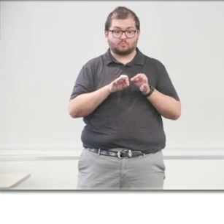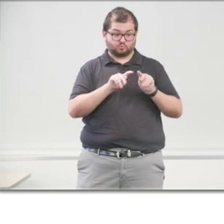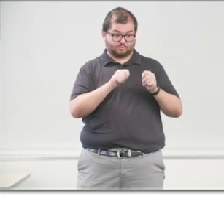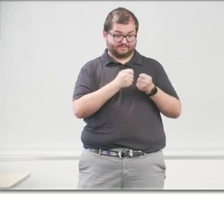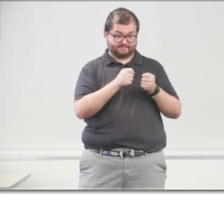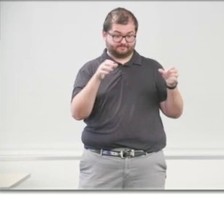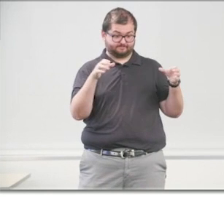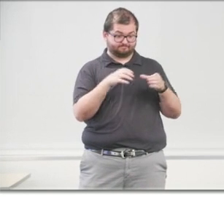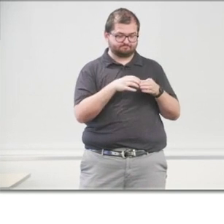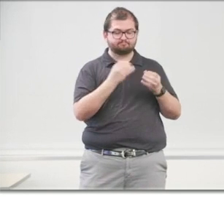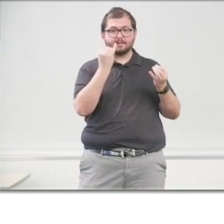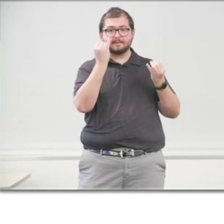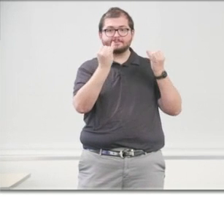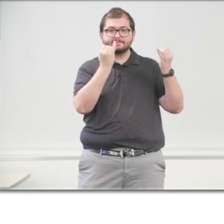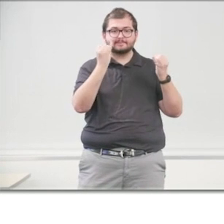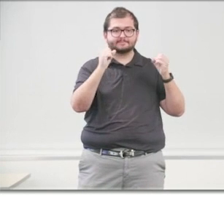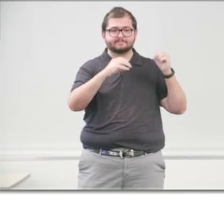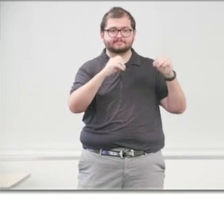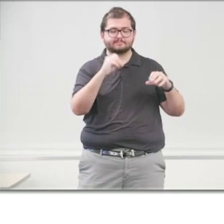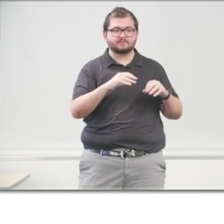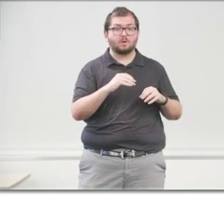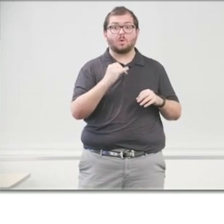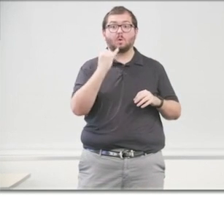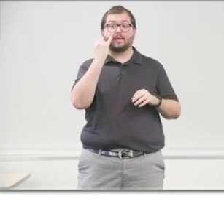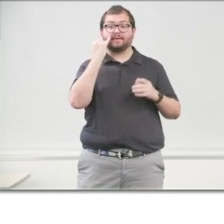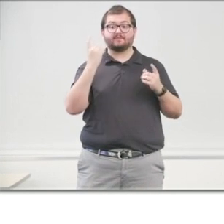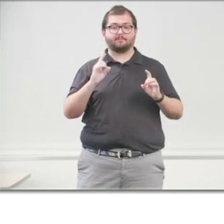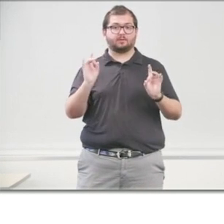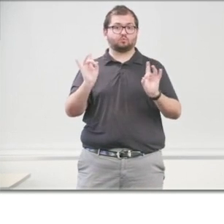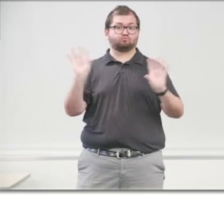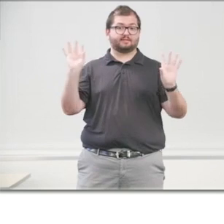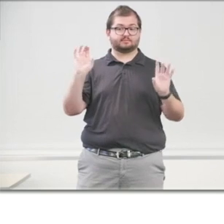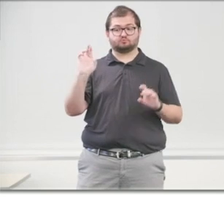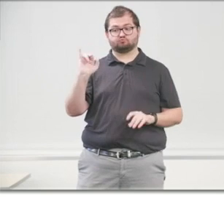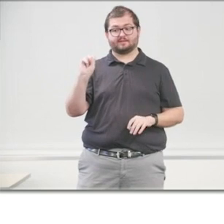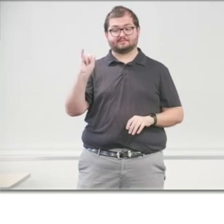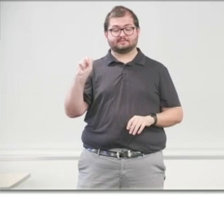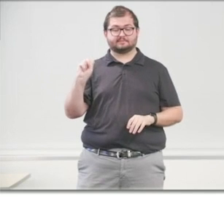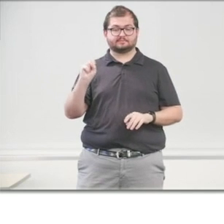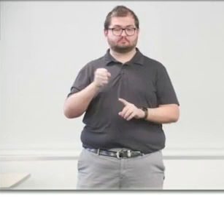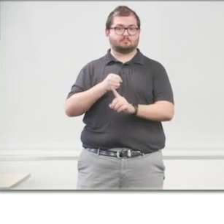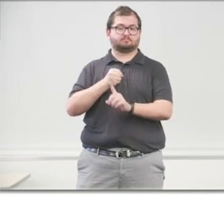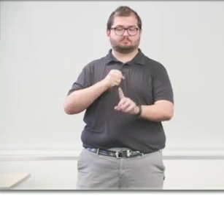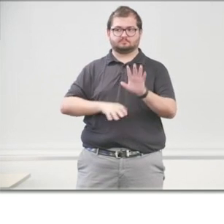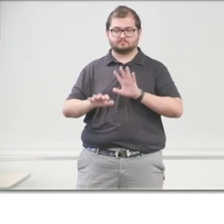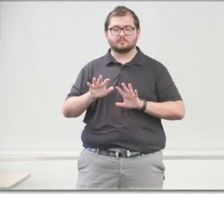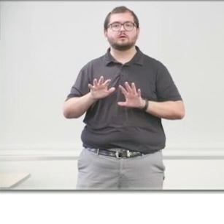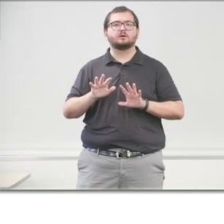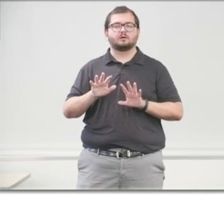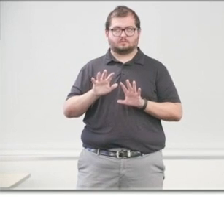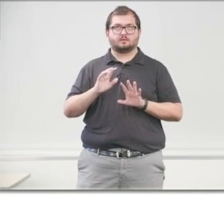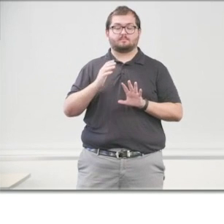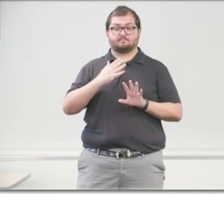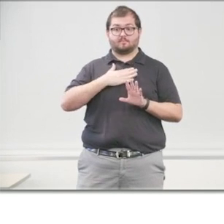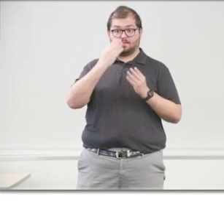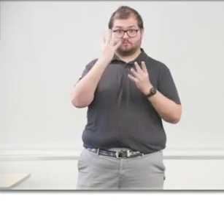some ideas if you are ever in a crisis situation, on making sure that the information that you send out